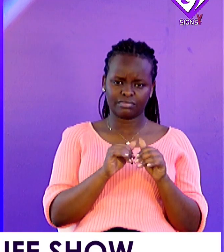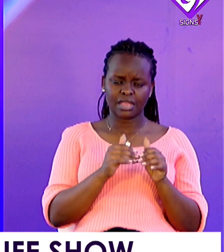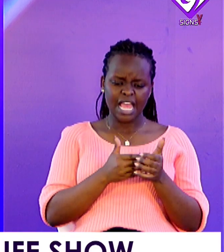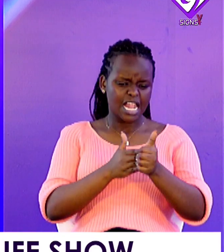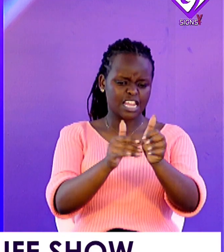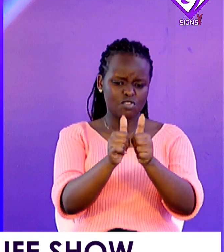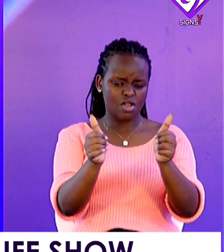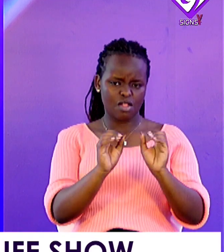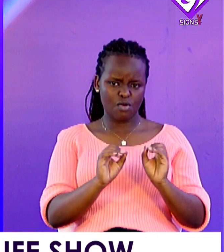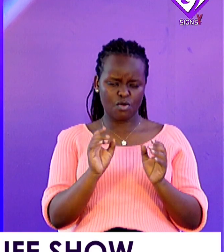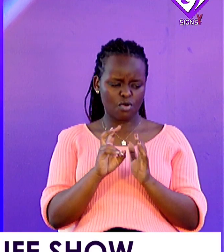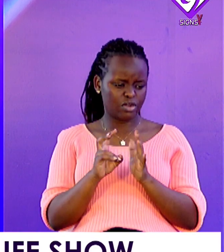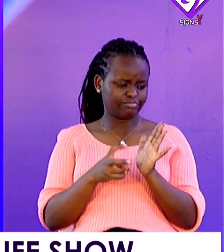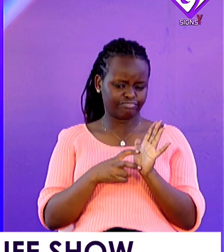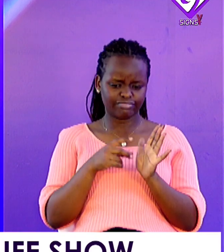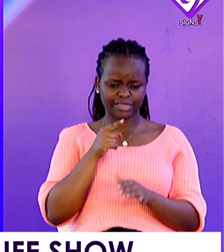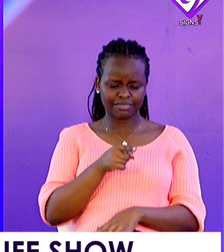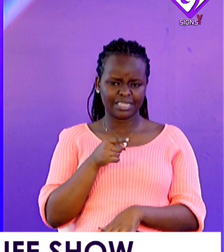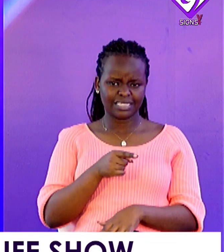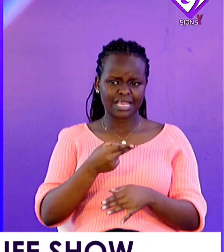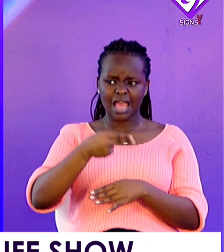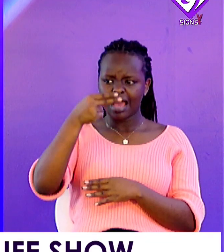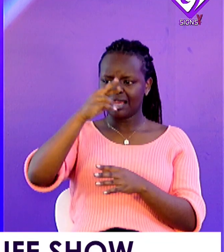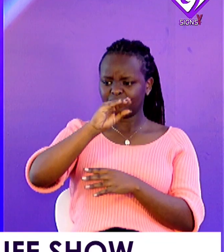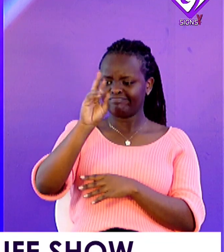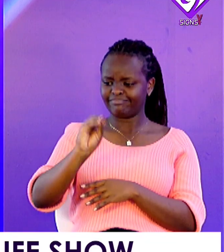describe this as the high rate of unemployment?